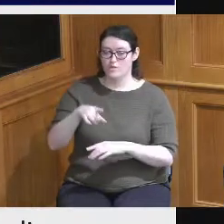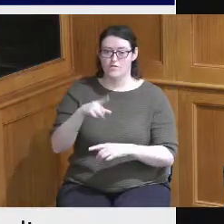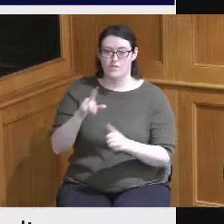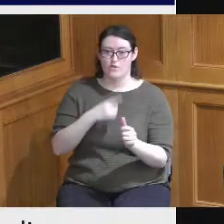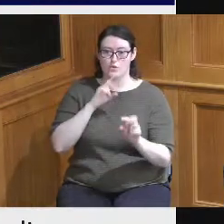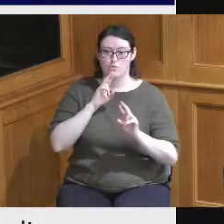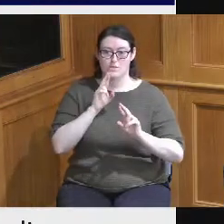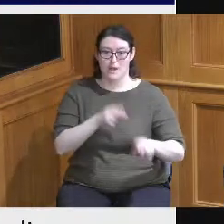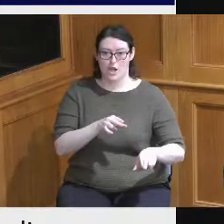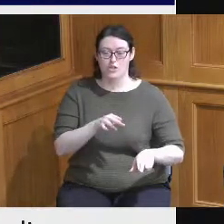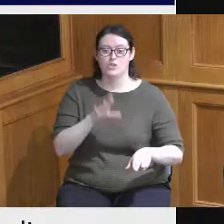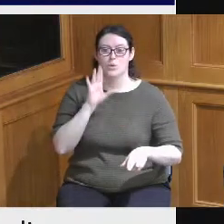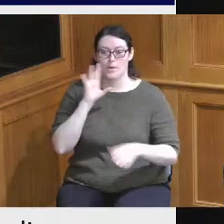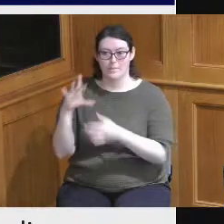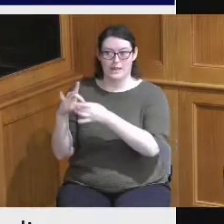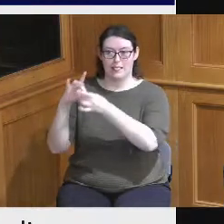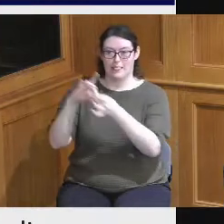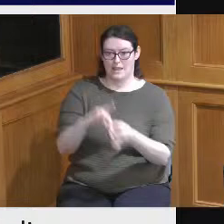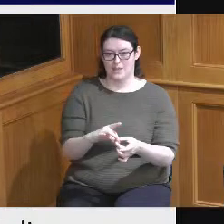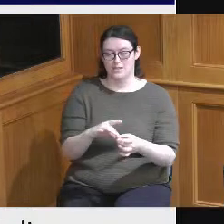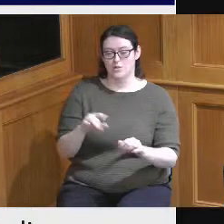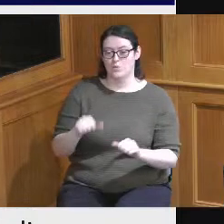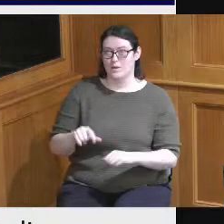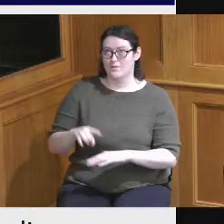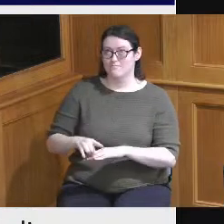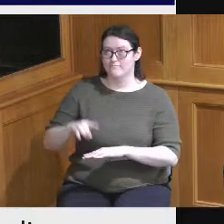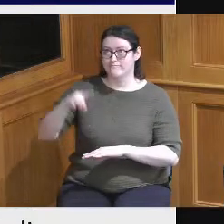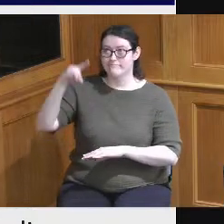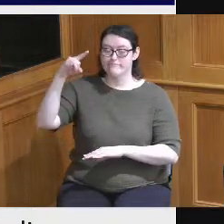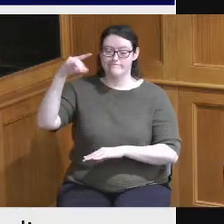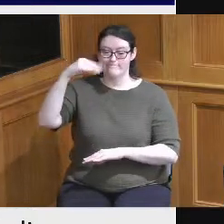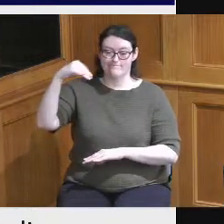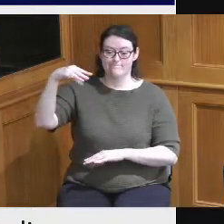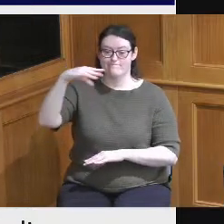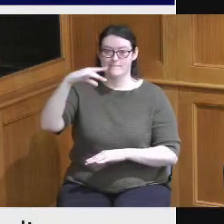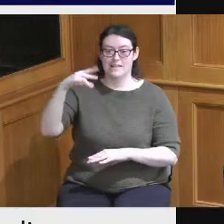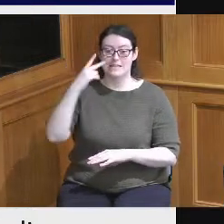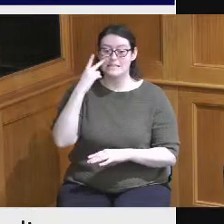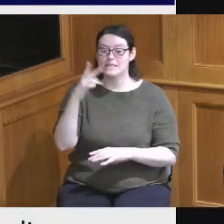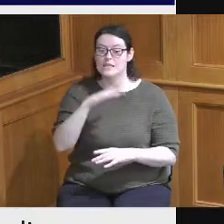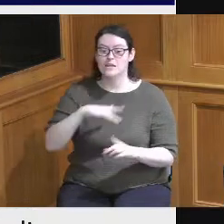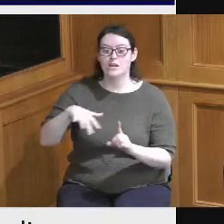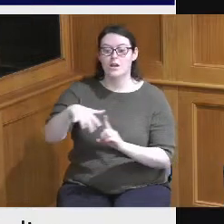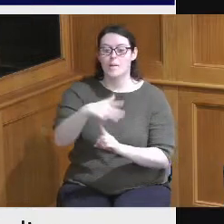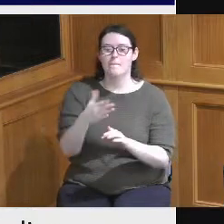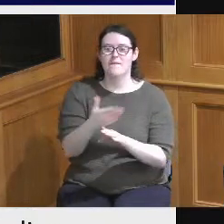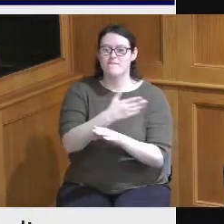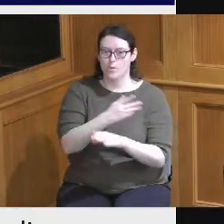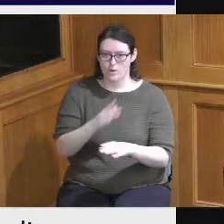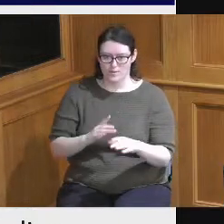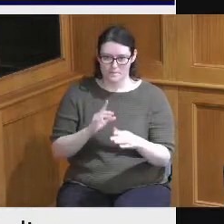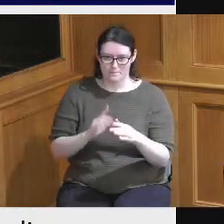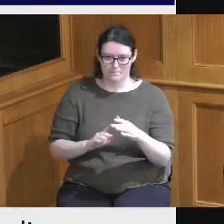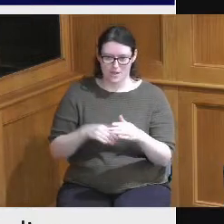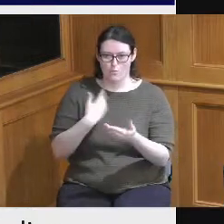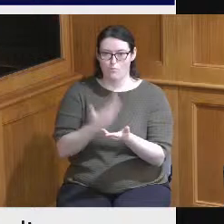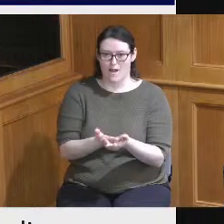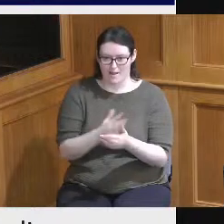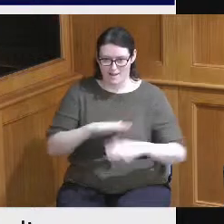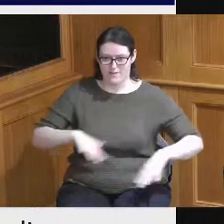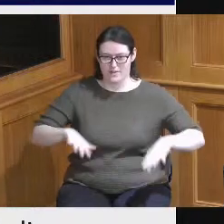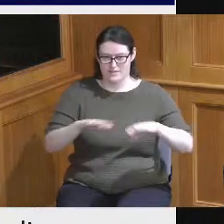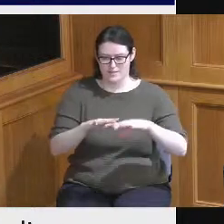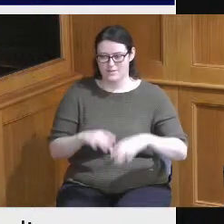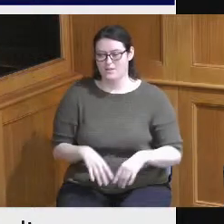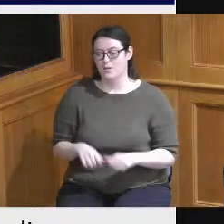about. These drones will be able to send them up and see what's going on before the officer gets there. This will also continue our